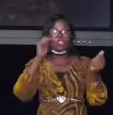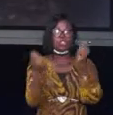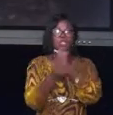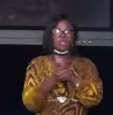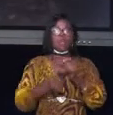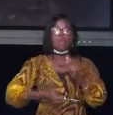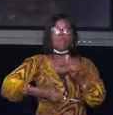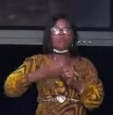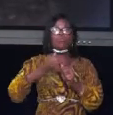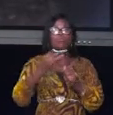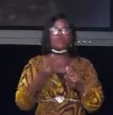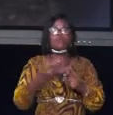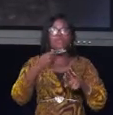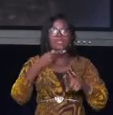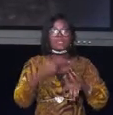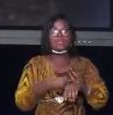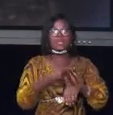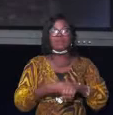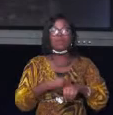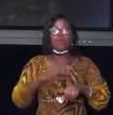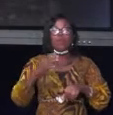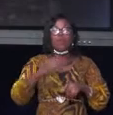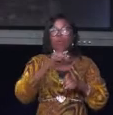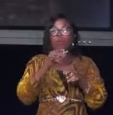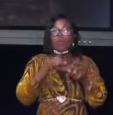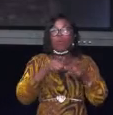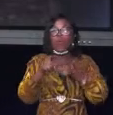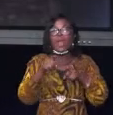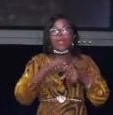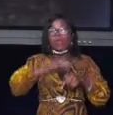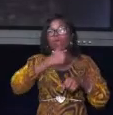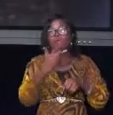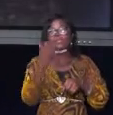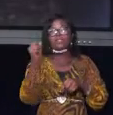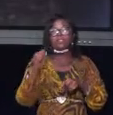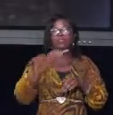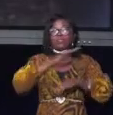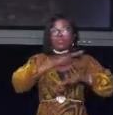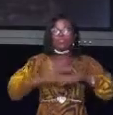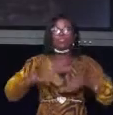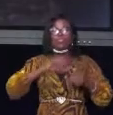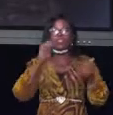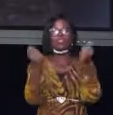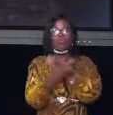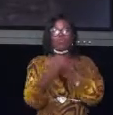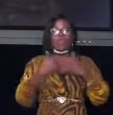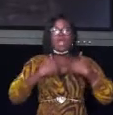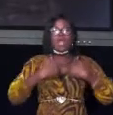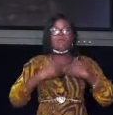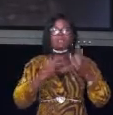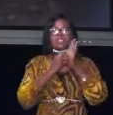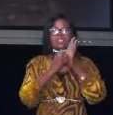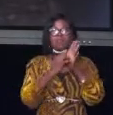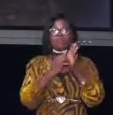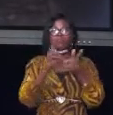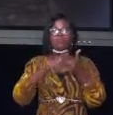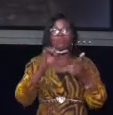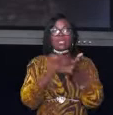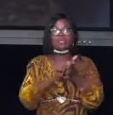are changed most of the time, while others don't change their form. we have examples for that